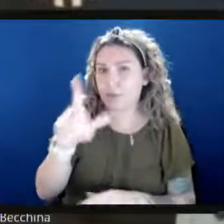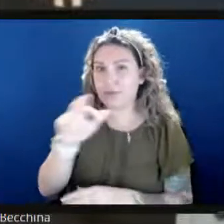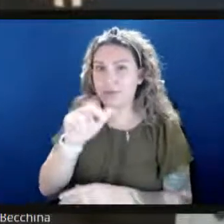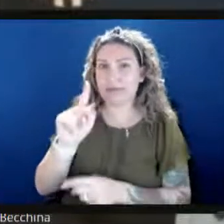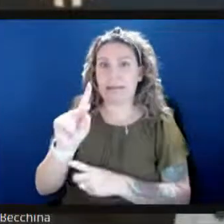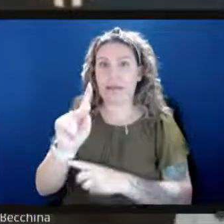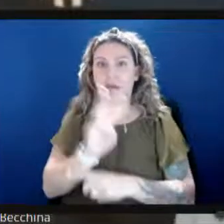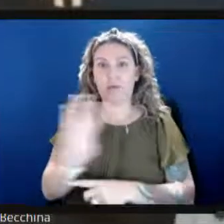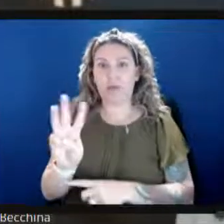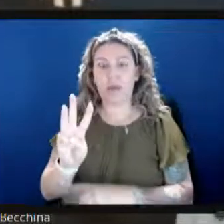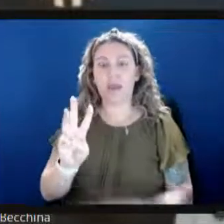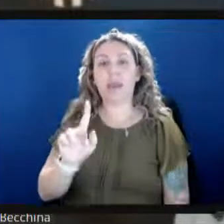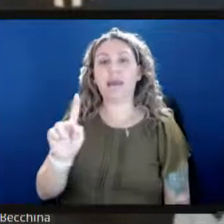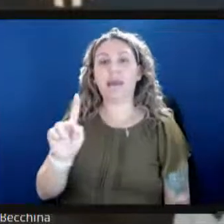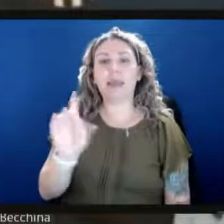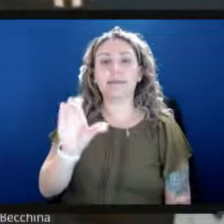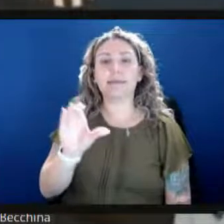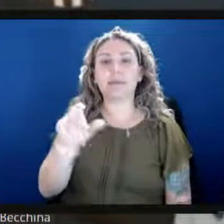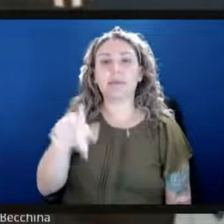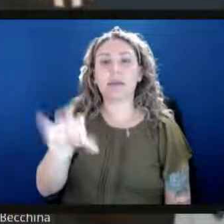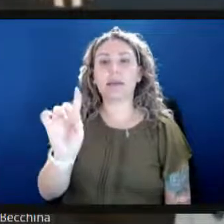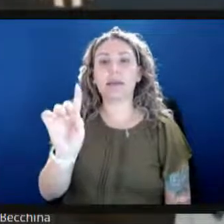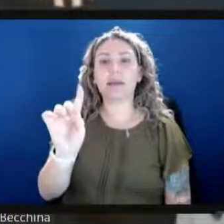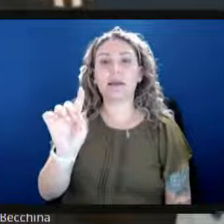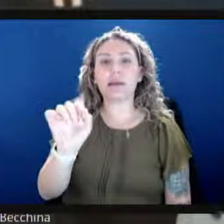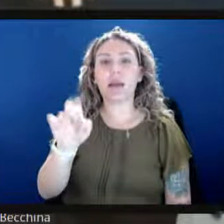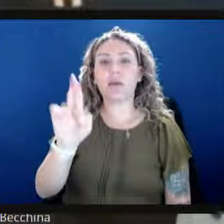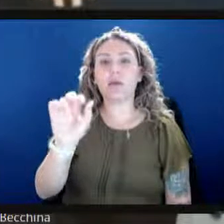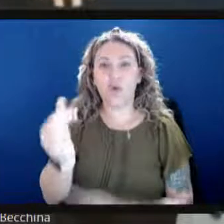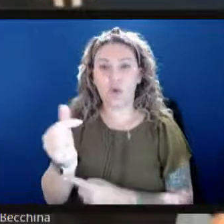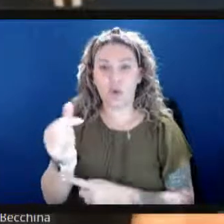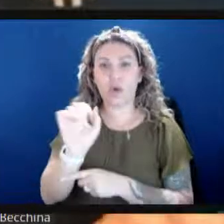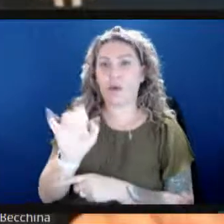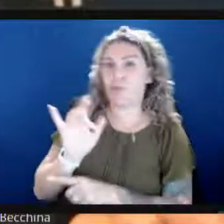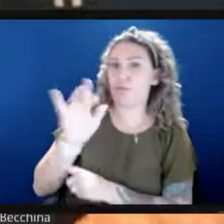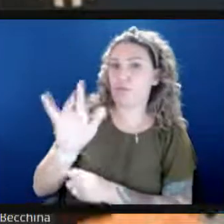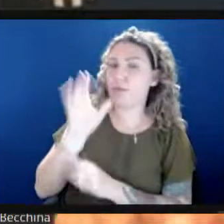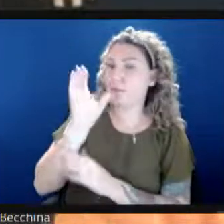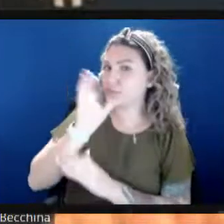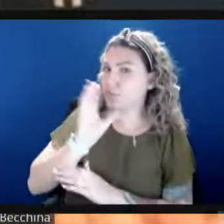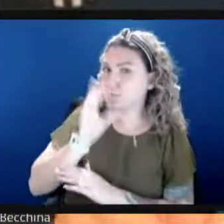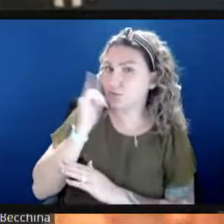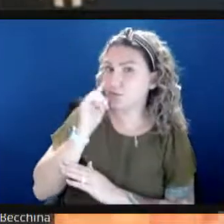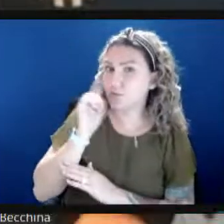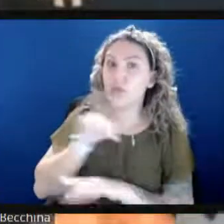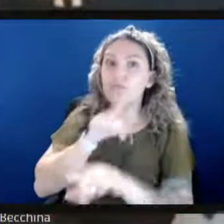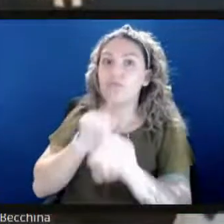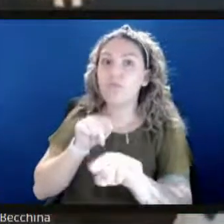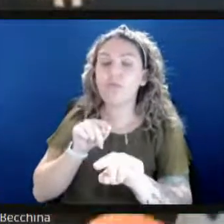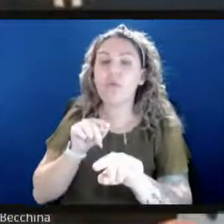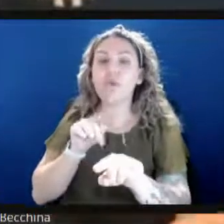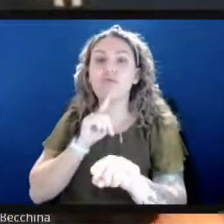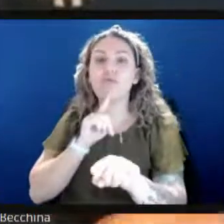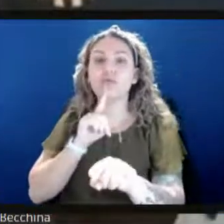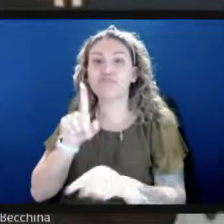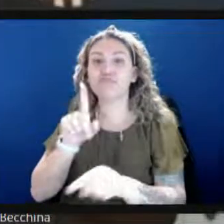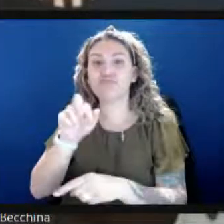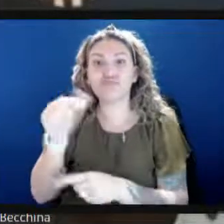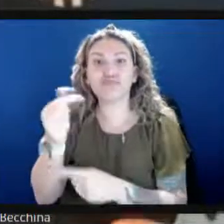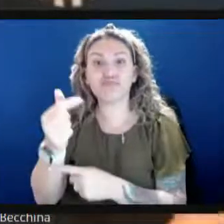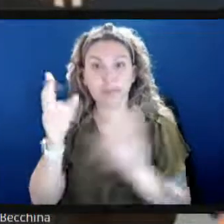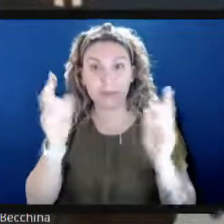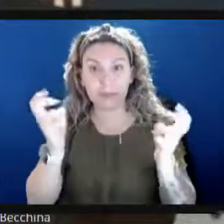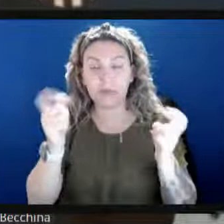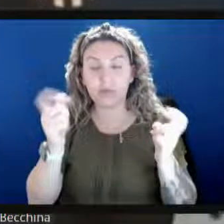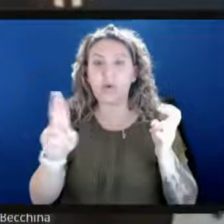at kcpd.org. They can go there and search for report a drug issue, or if they just search for